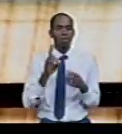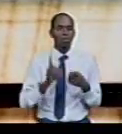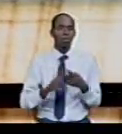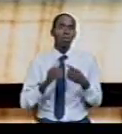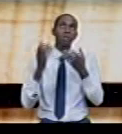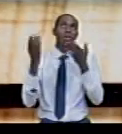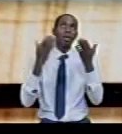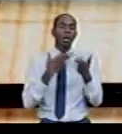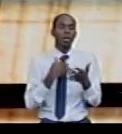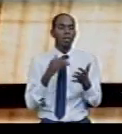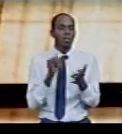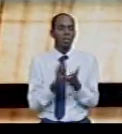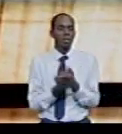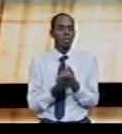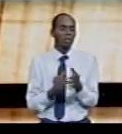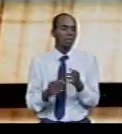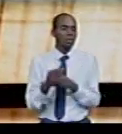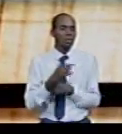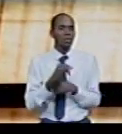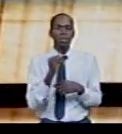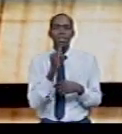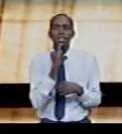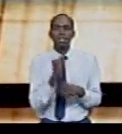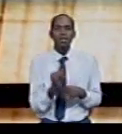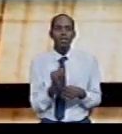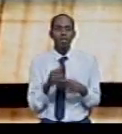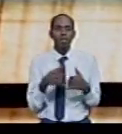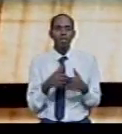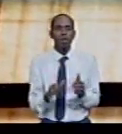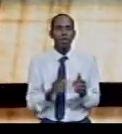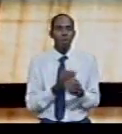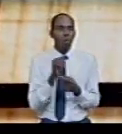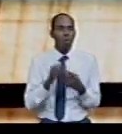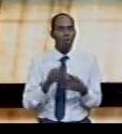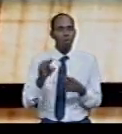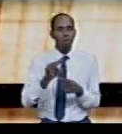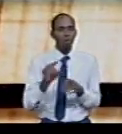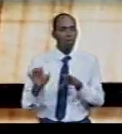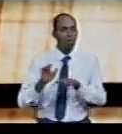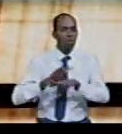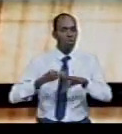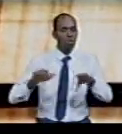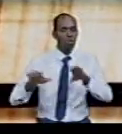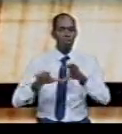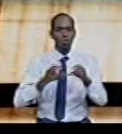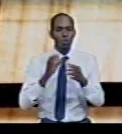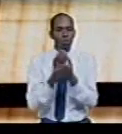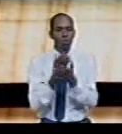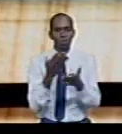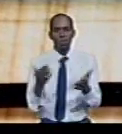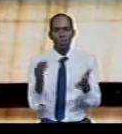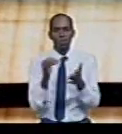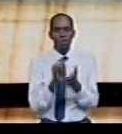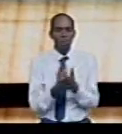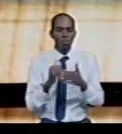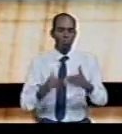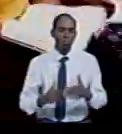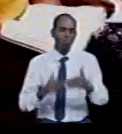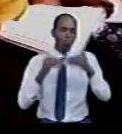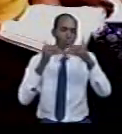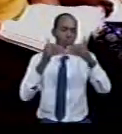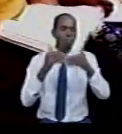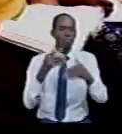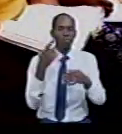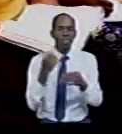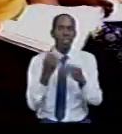day is lost when you do not do something that promotes the service of the